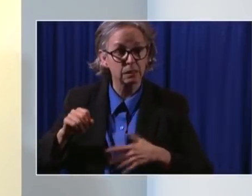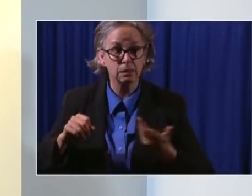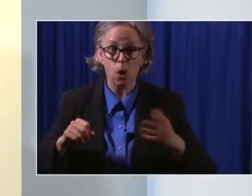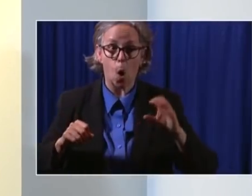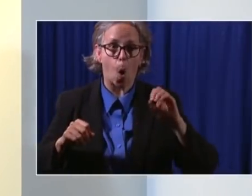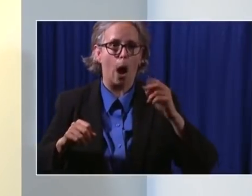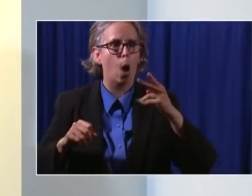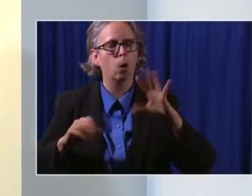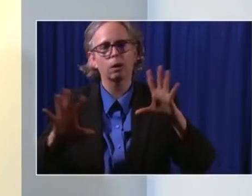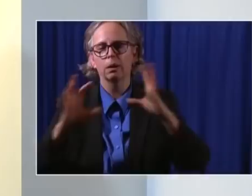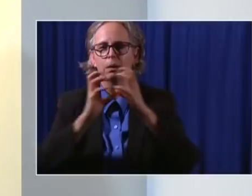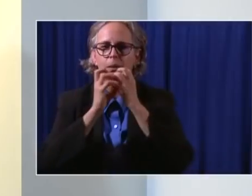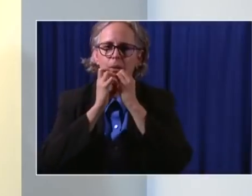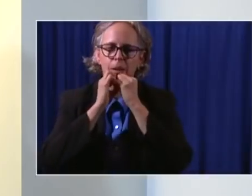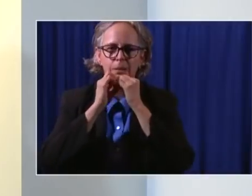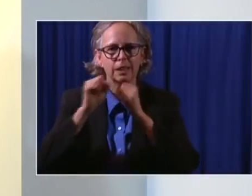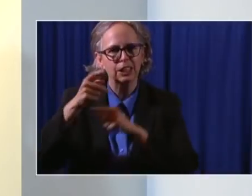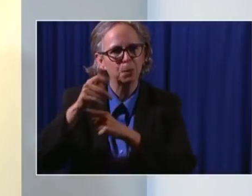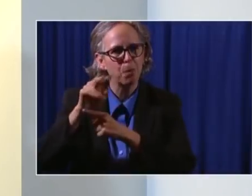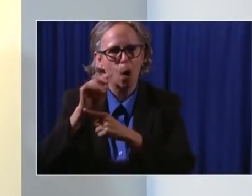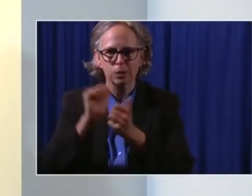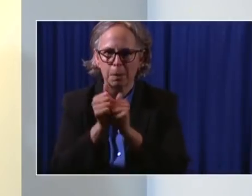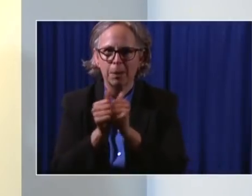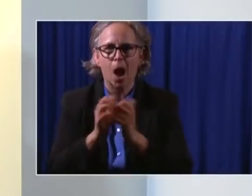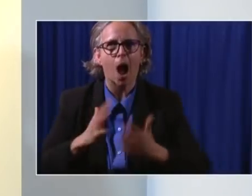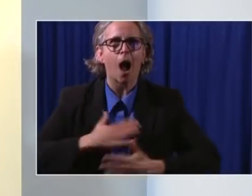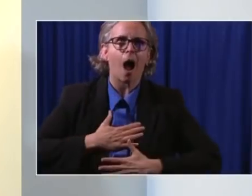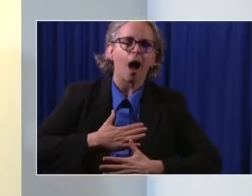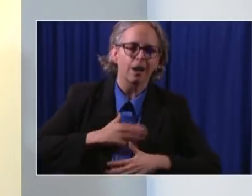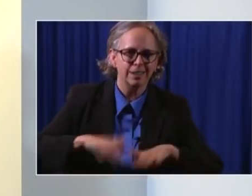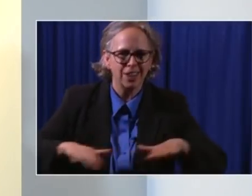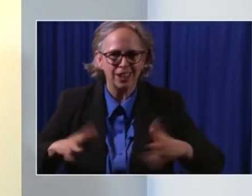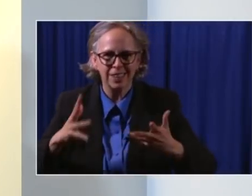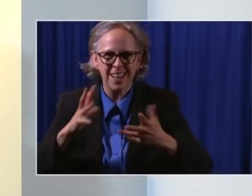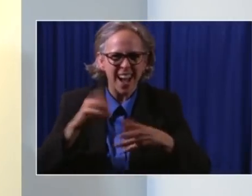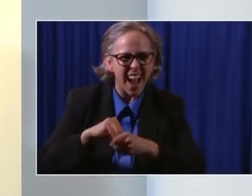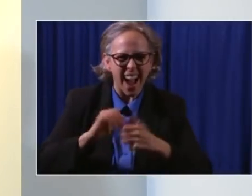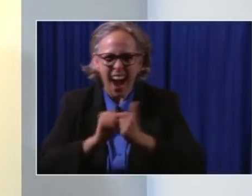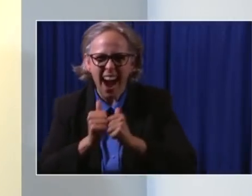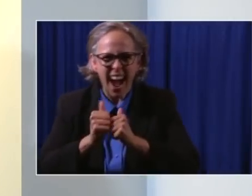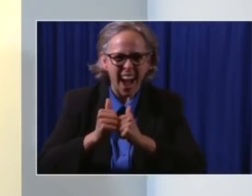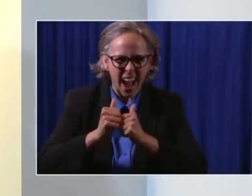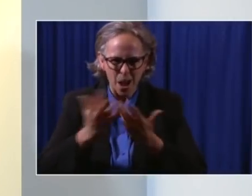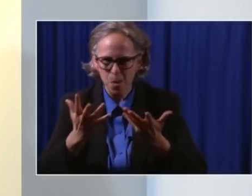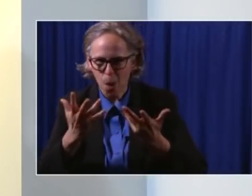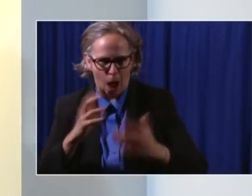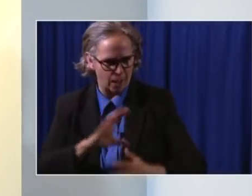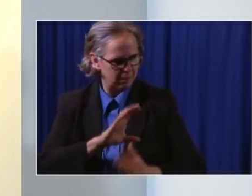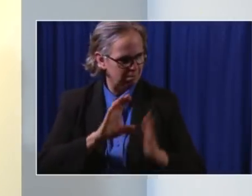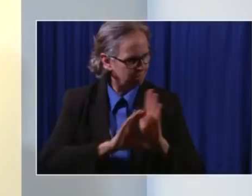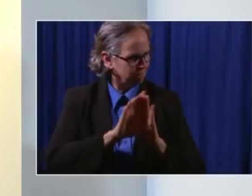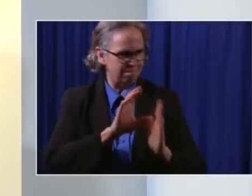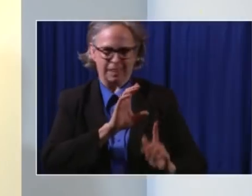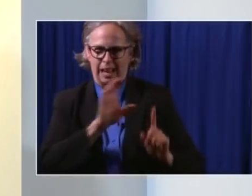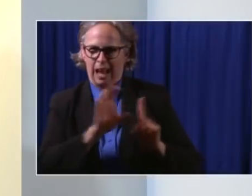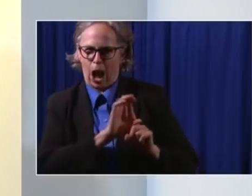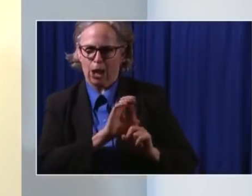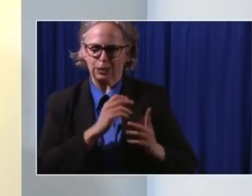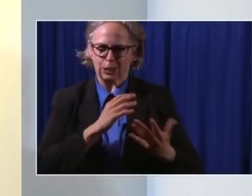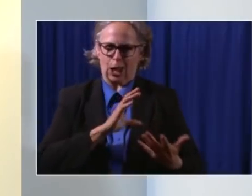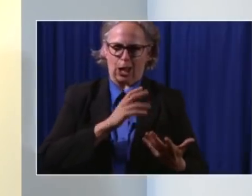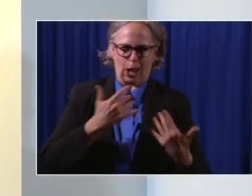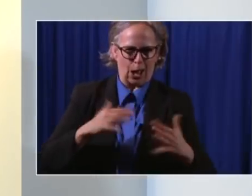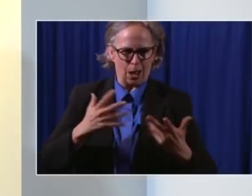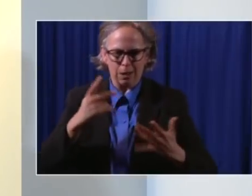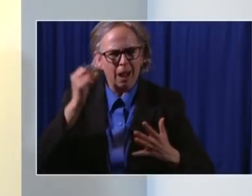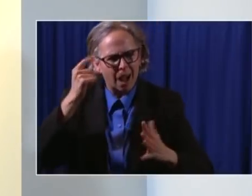kids really value them as part of their character and personal and physical development. We